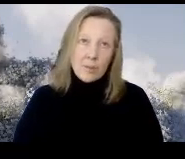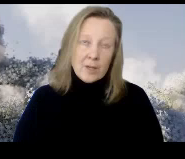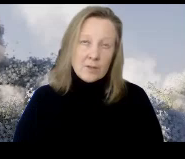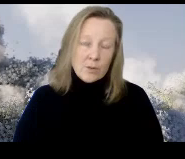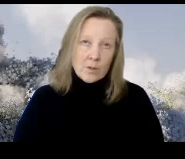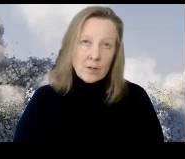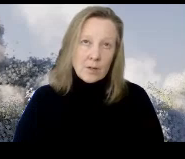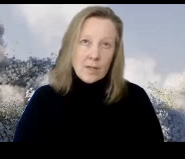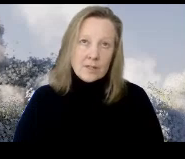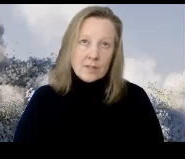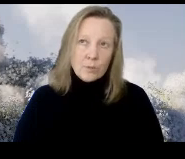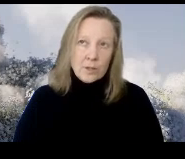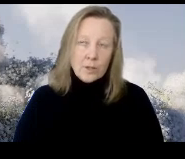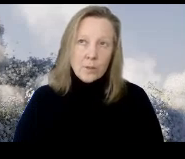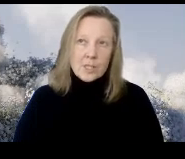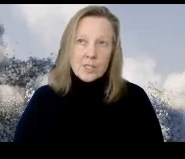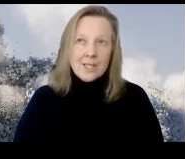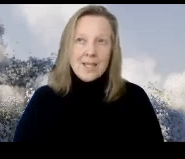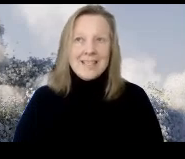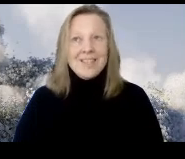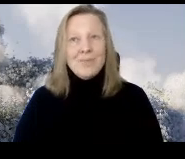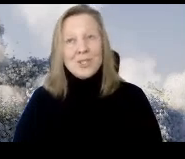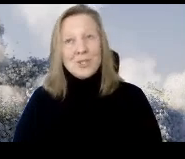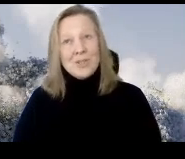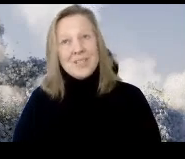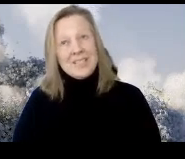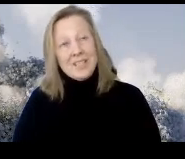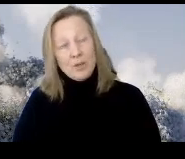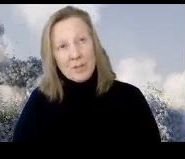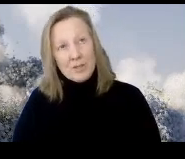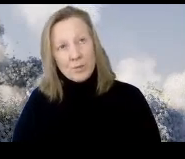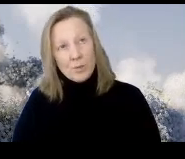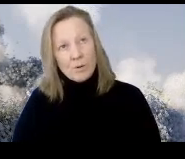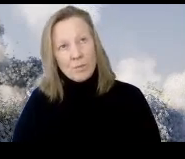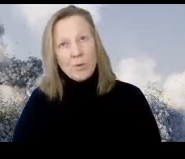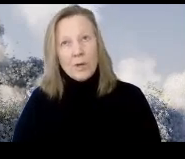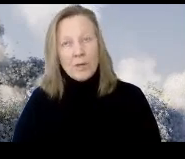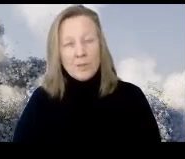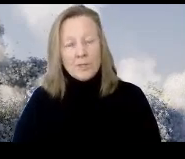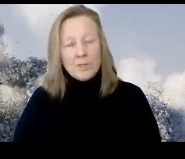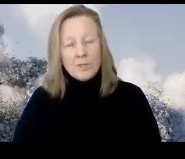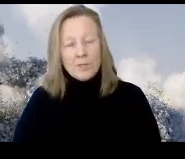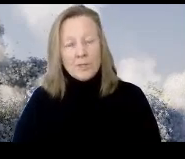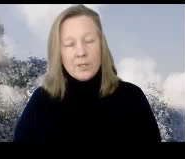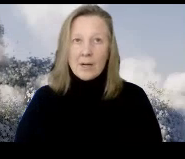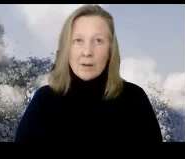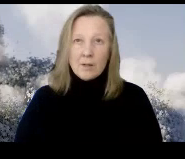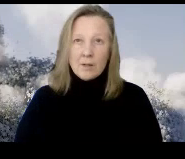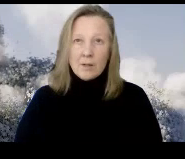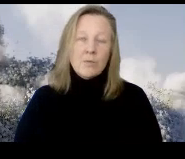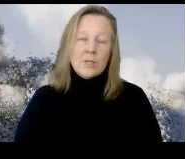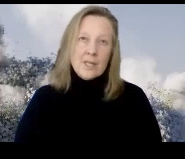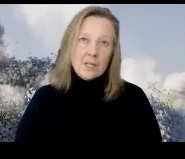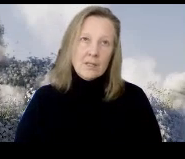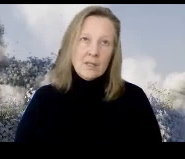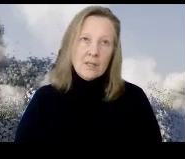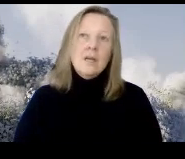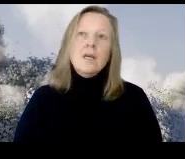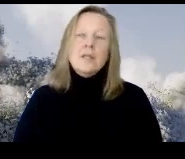official cell band score. That's a really good Okay. question. It's an official CLB score, but what it would do would prepare you